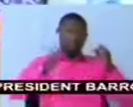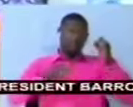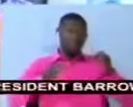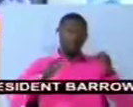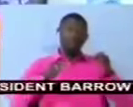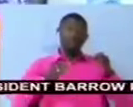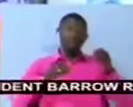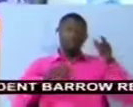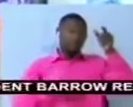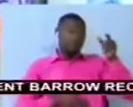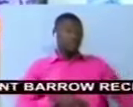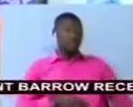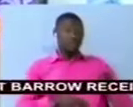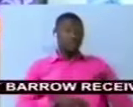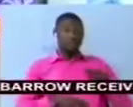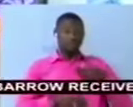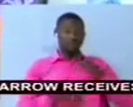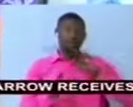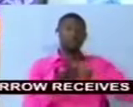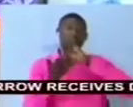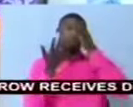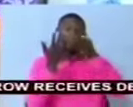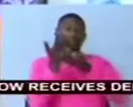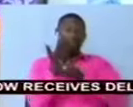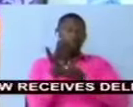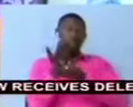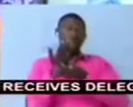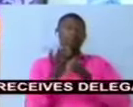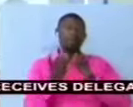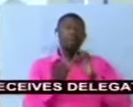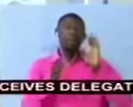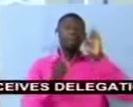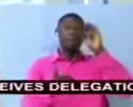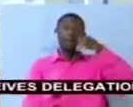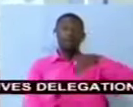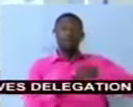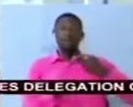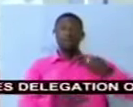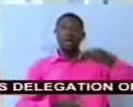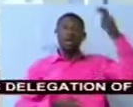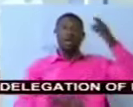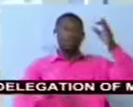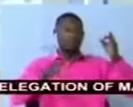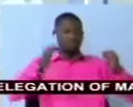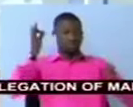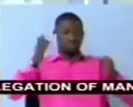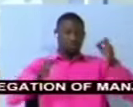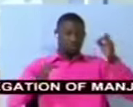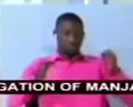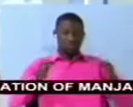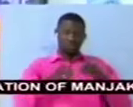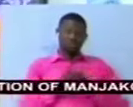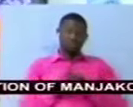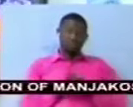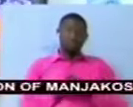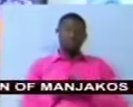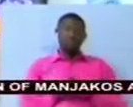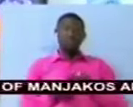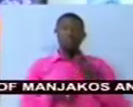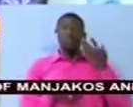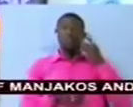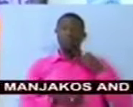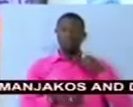Let it be transferred to the Banyul High Court. Let the matter be transferred to the Banyul High Court. Exactly. So exactly. You transfer to Banyul High Court.